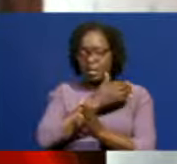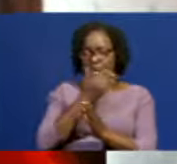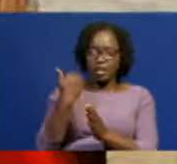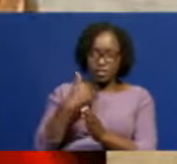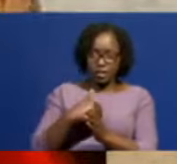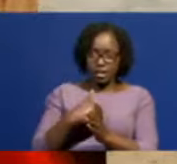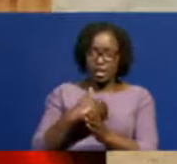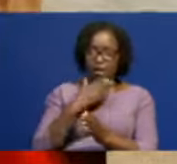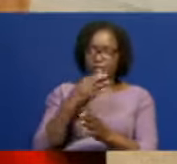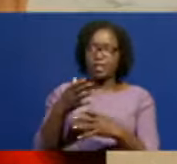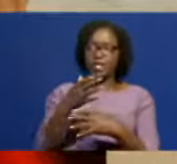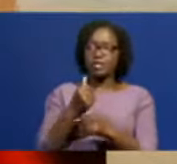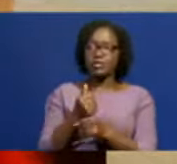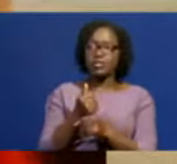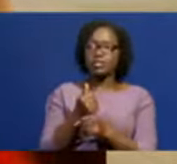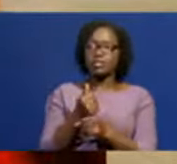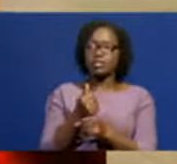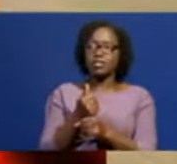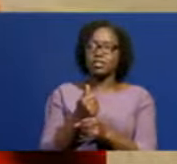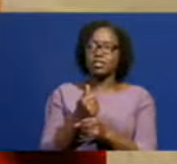Association.